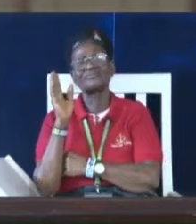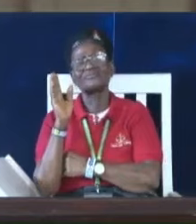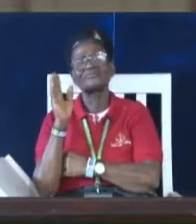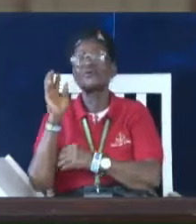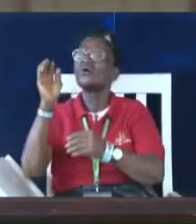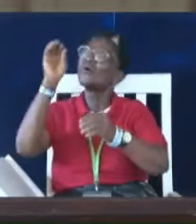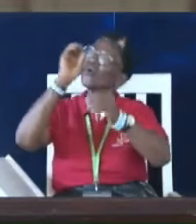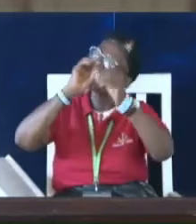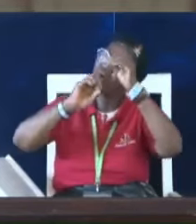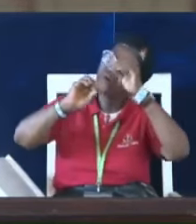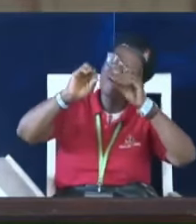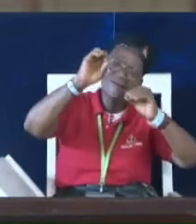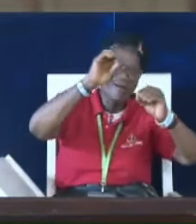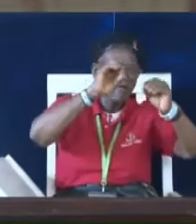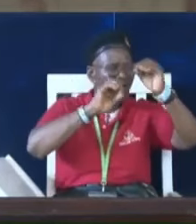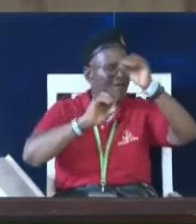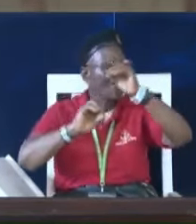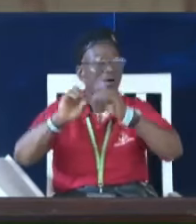oh God."